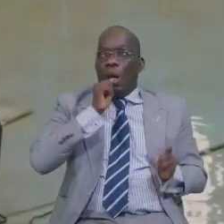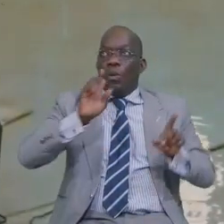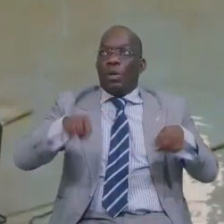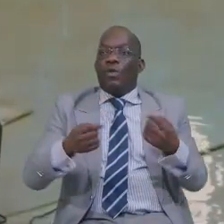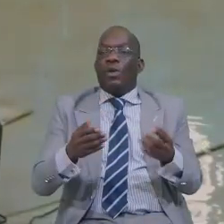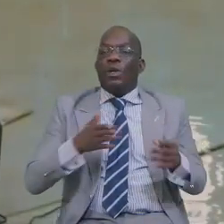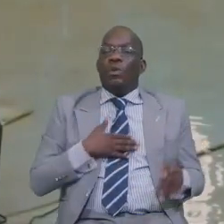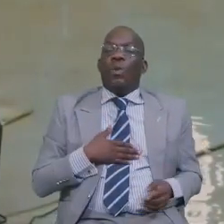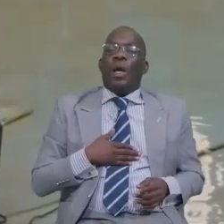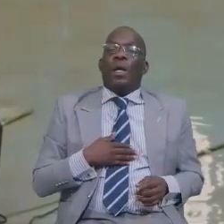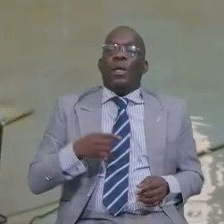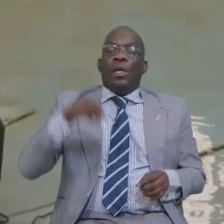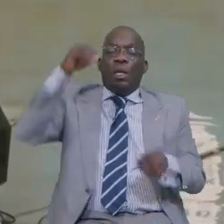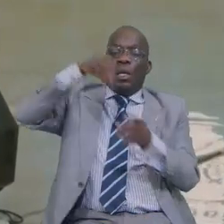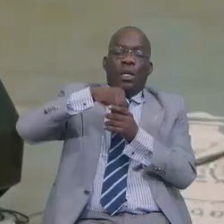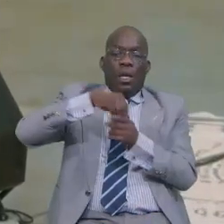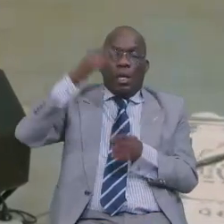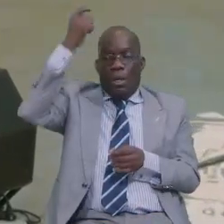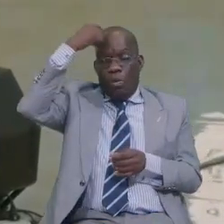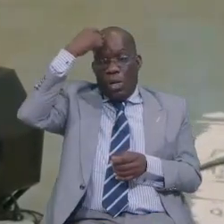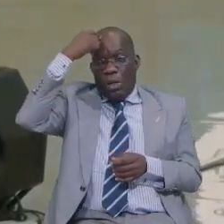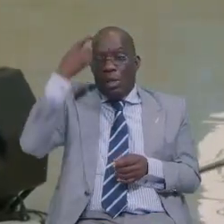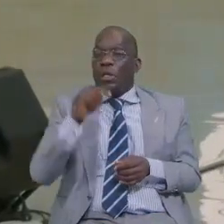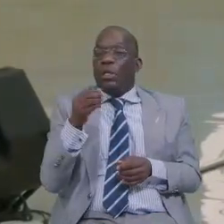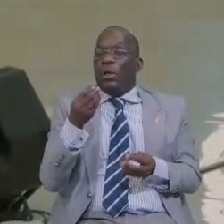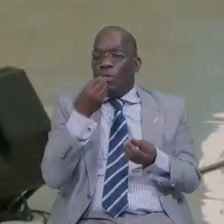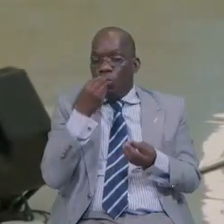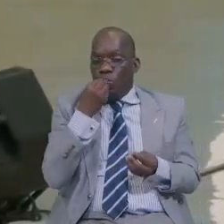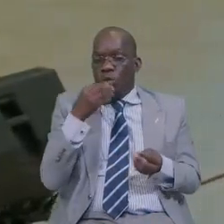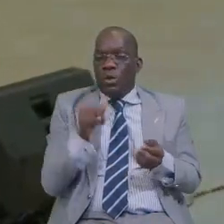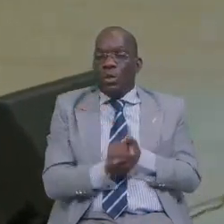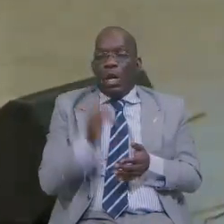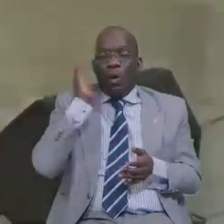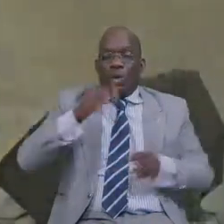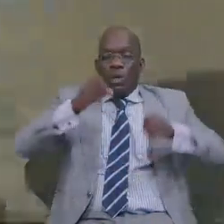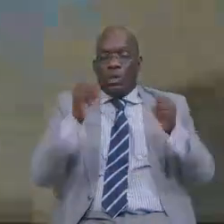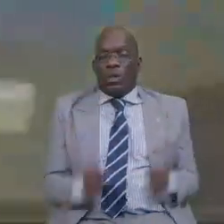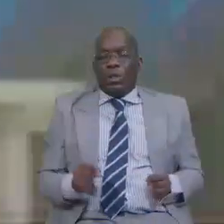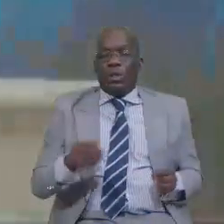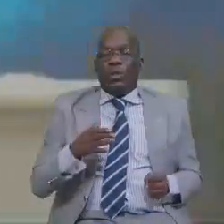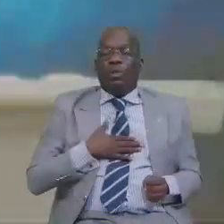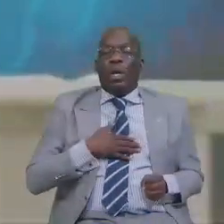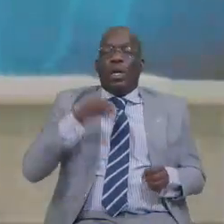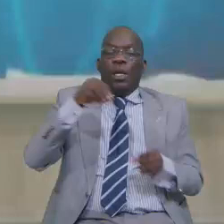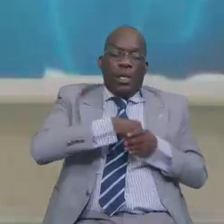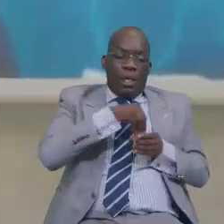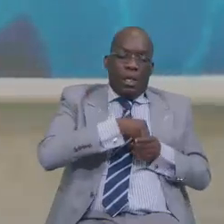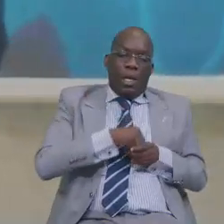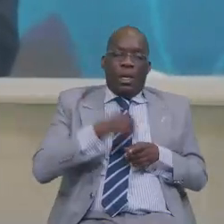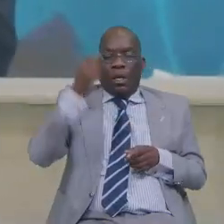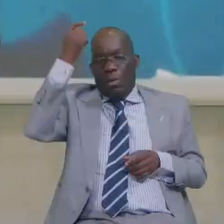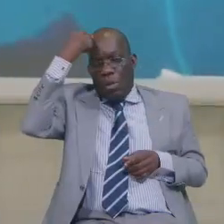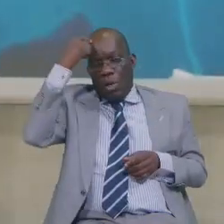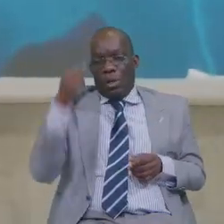the food that will strengthen my inner man. We're coming to point number three now. Point number